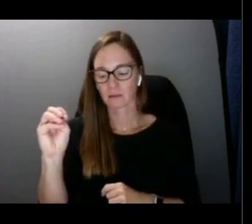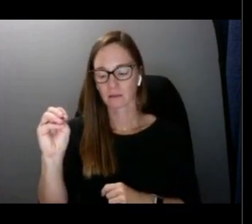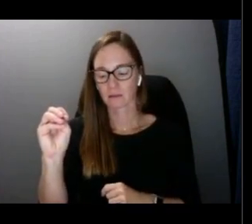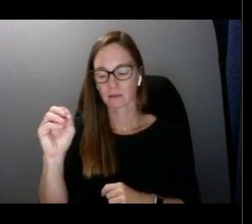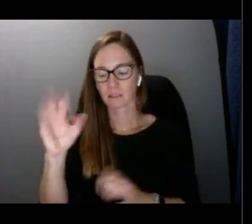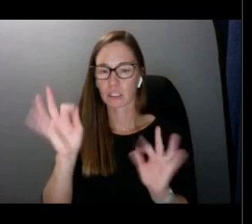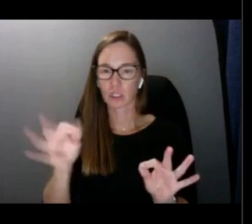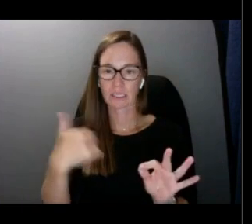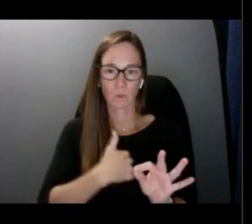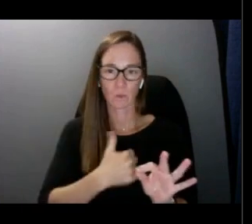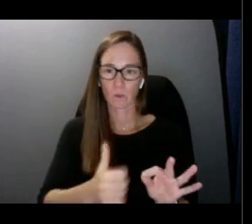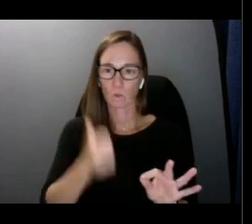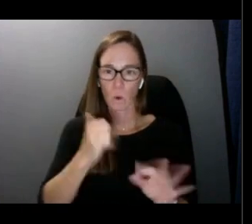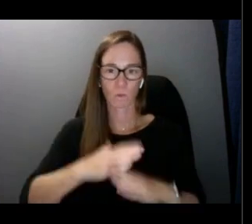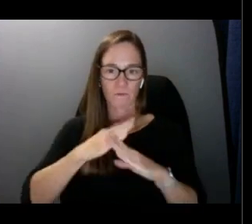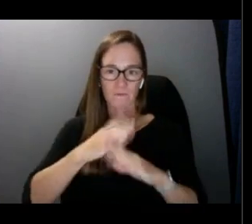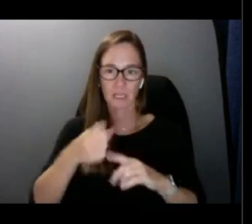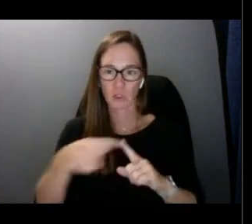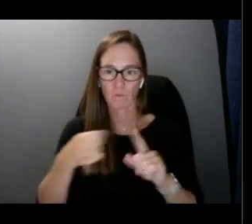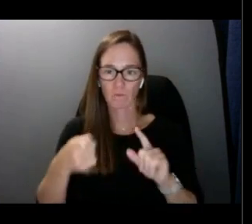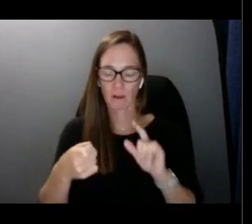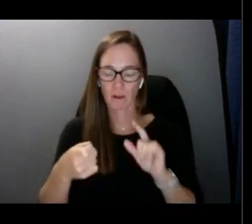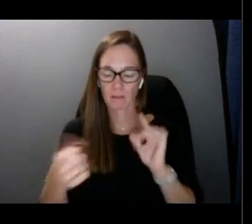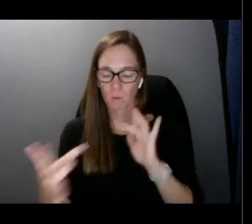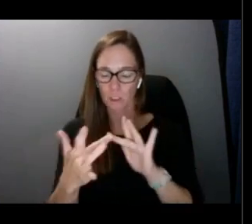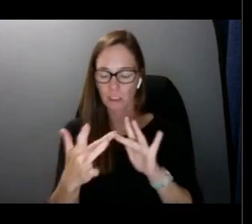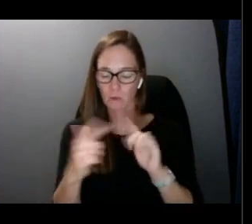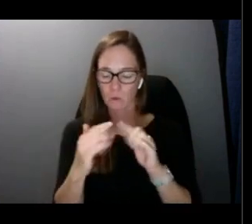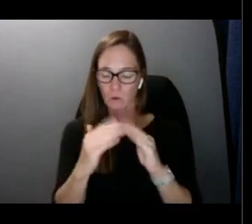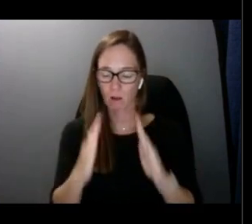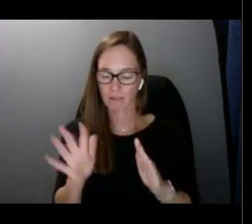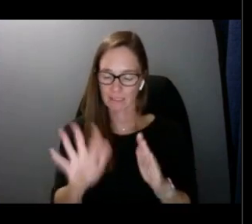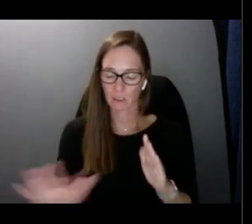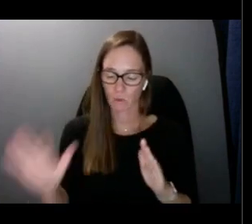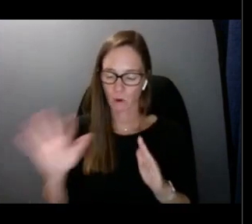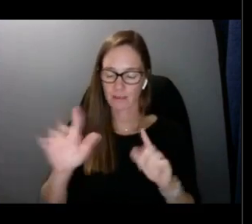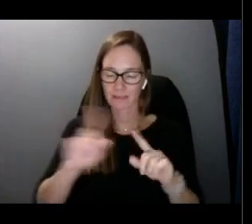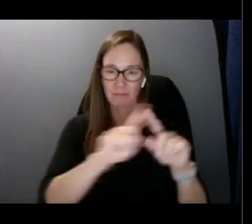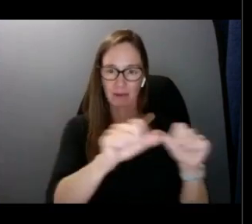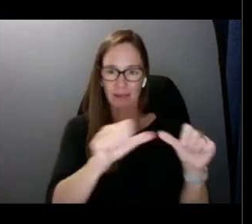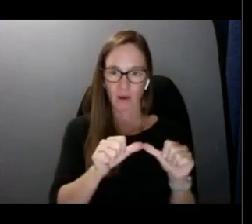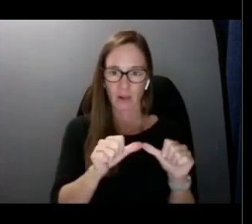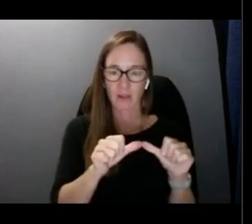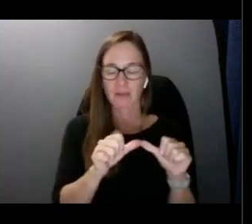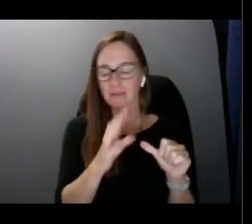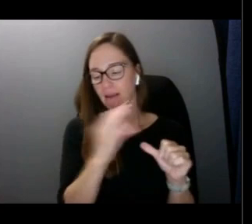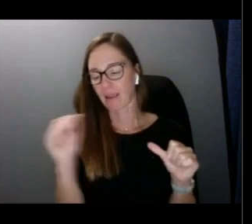certainly we will not prevent you from reaching out to colleagues across geographies, and